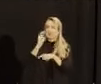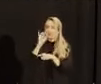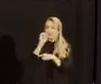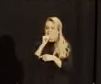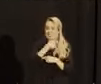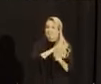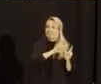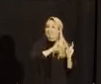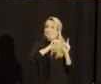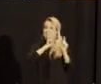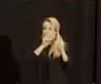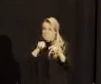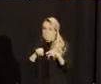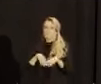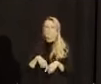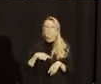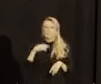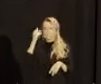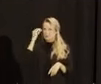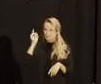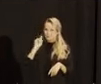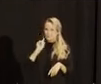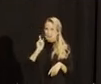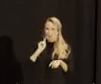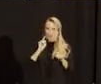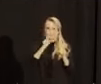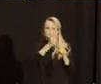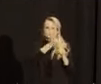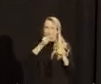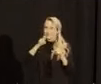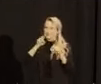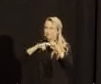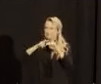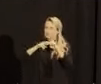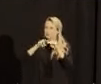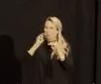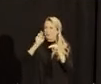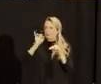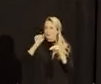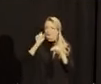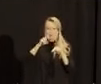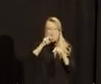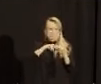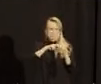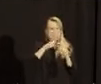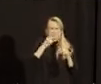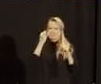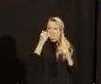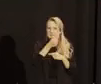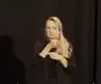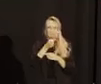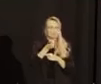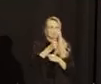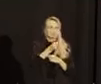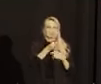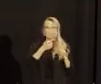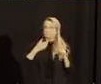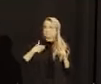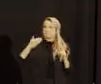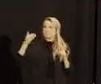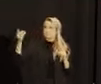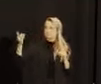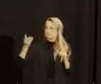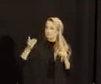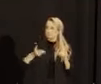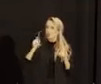her to sit. So the only thing we had Mr. and Mrs. Santa Claus out in the hallway, so we brought in their throne, so she got